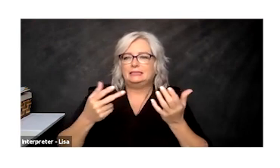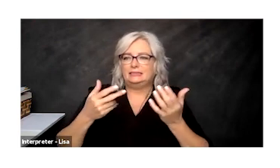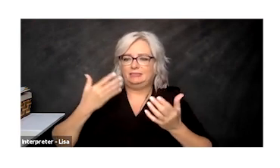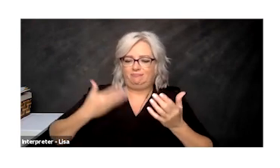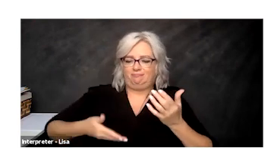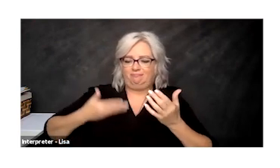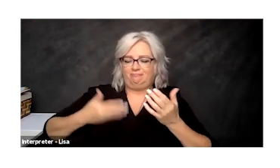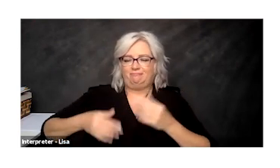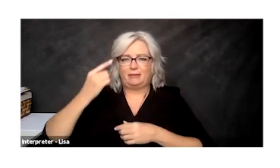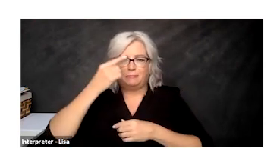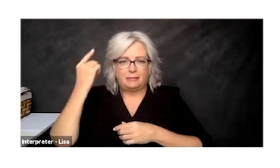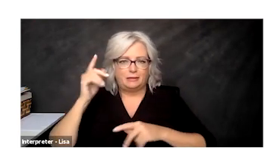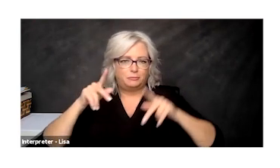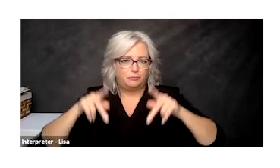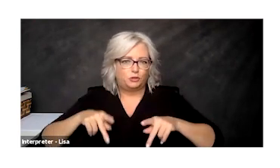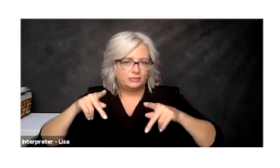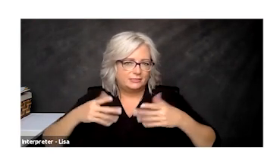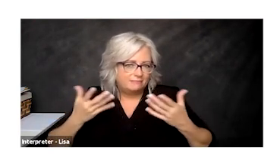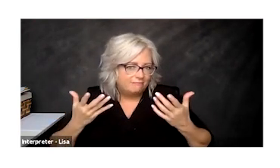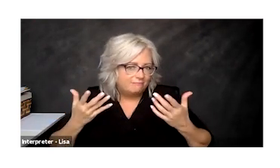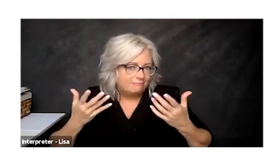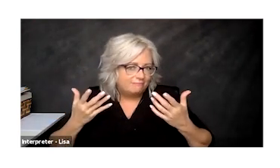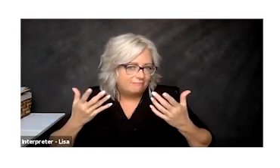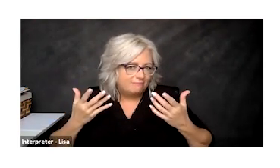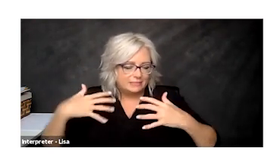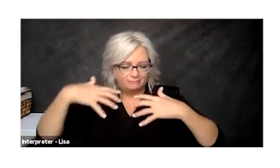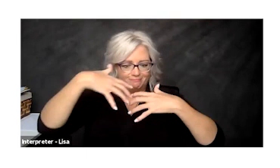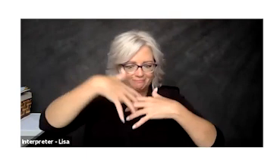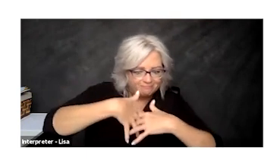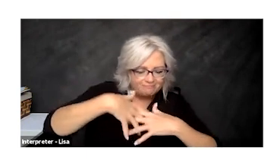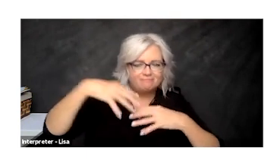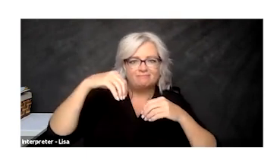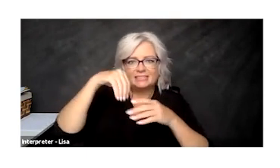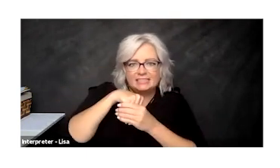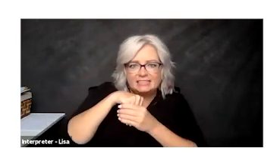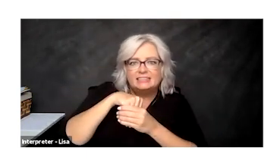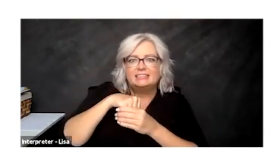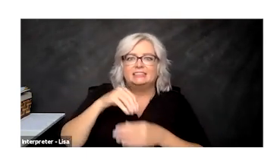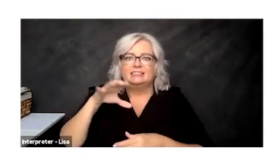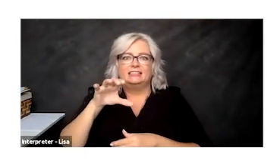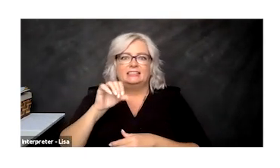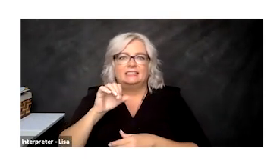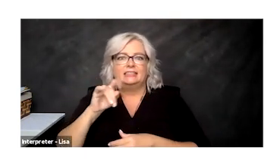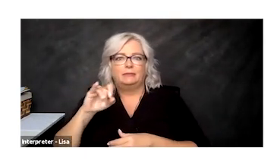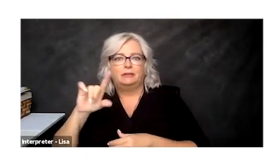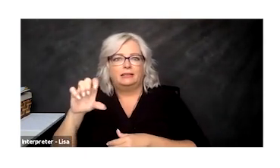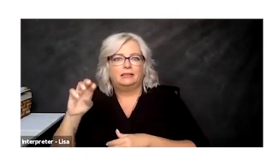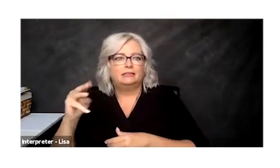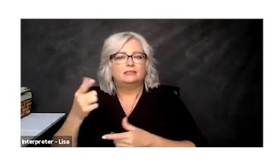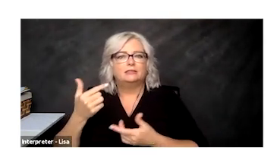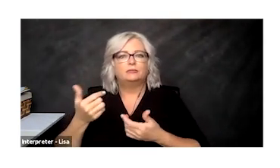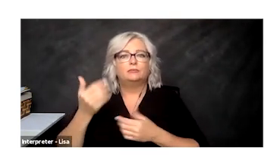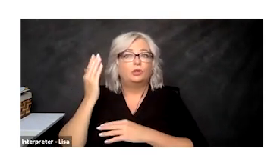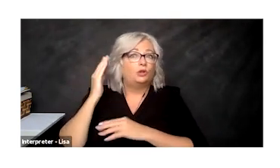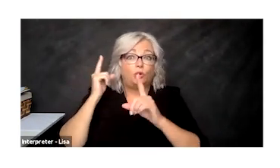Black person, and being embedded in capitalism and carving out a space for yourself and sort of working towards Black liberation, but also being sort of